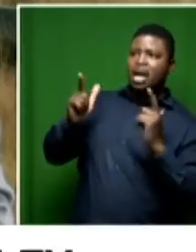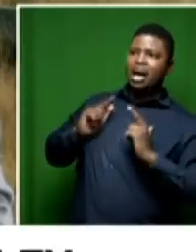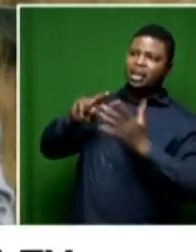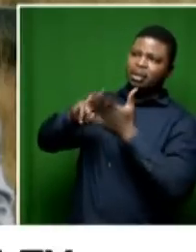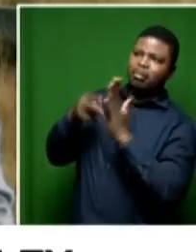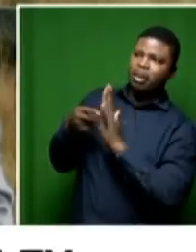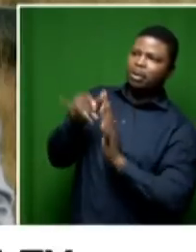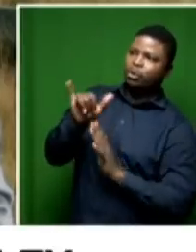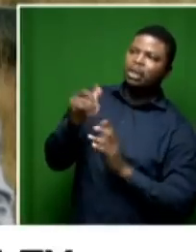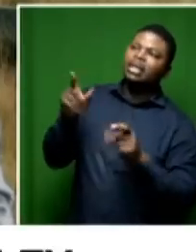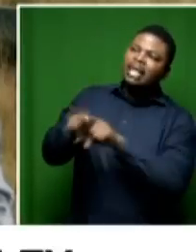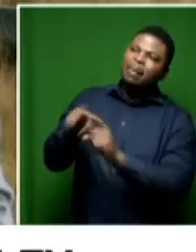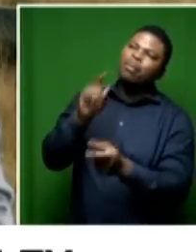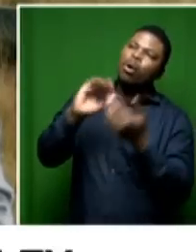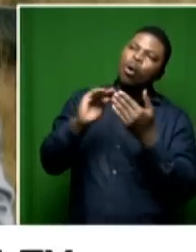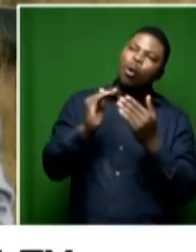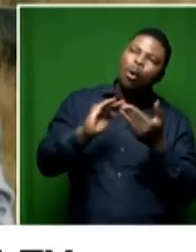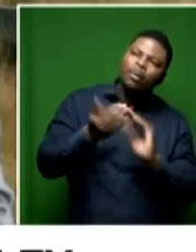being affected?